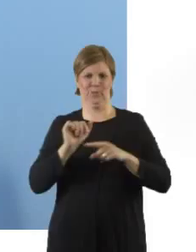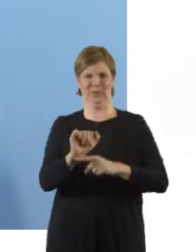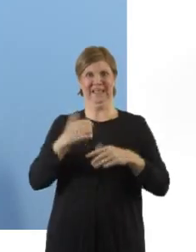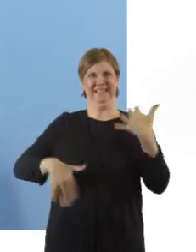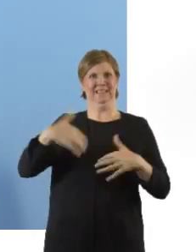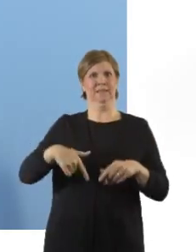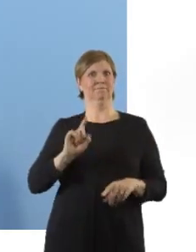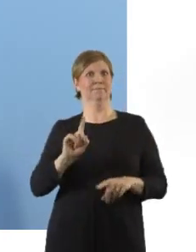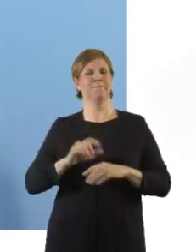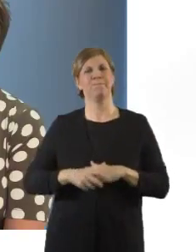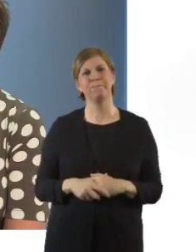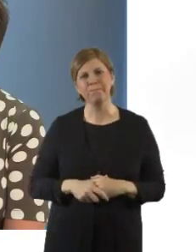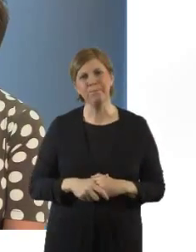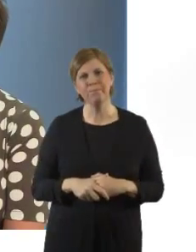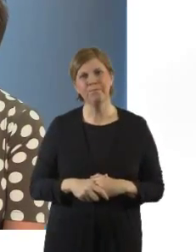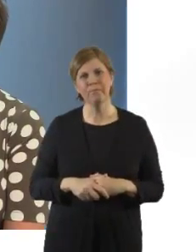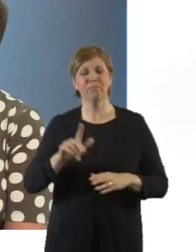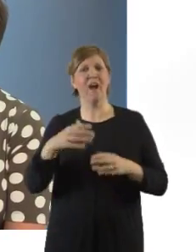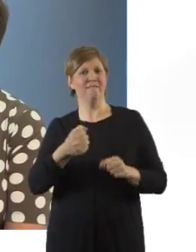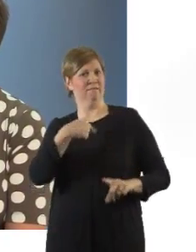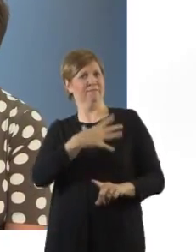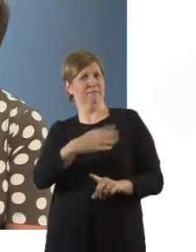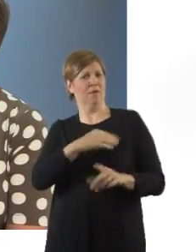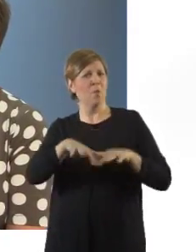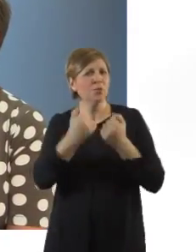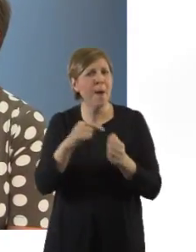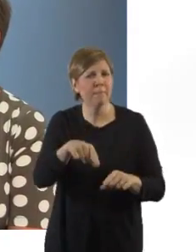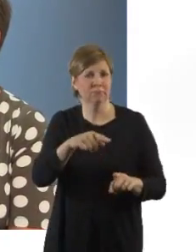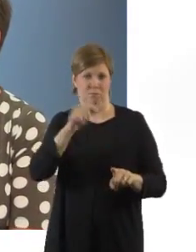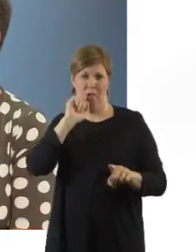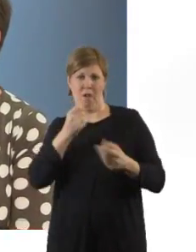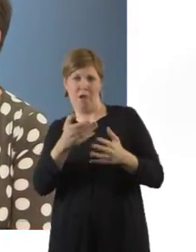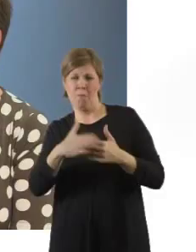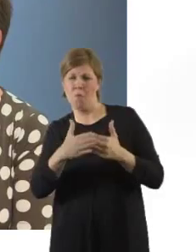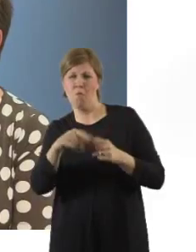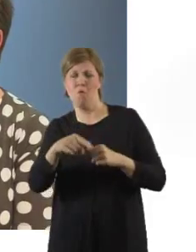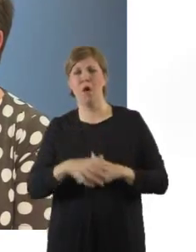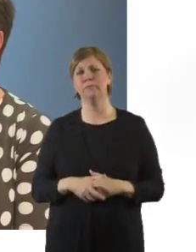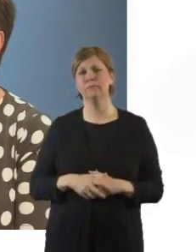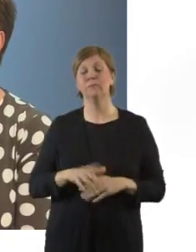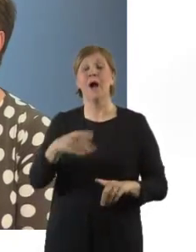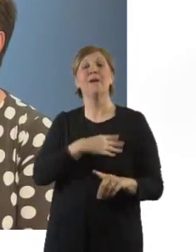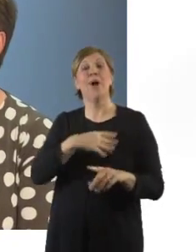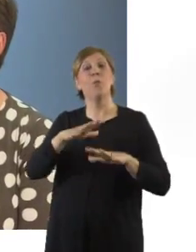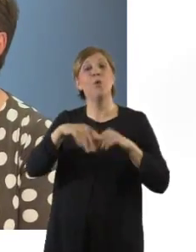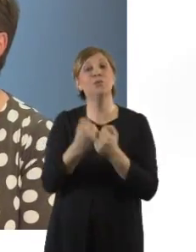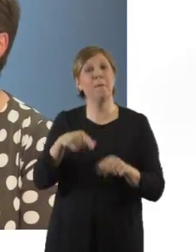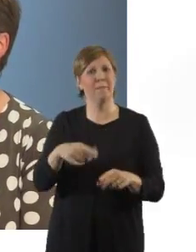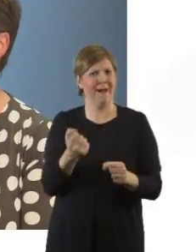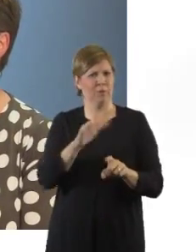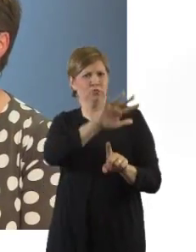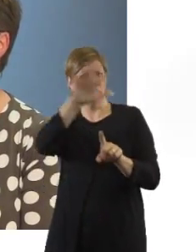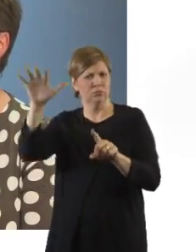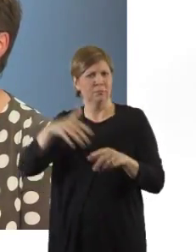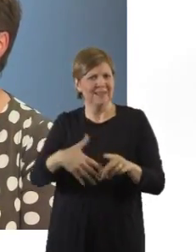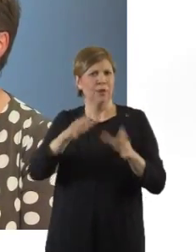about these? Breastfeeding workshops are available in all the maternity units, and you should ask your midwife for the local details. I think everyone's aware now